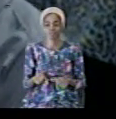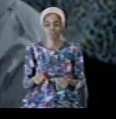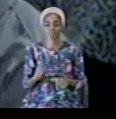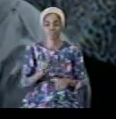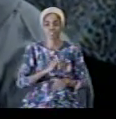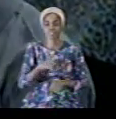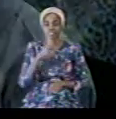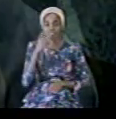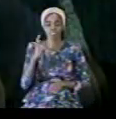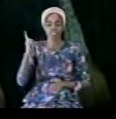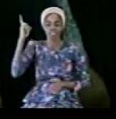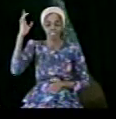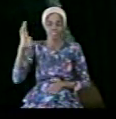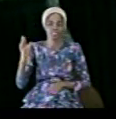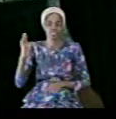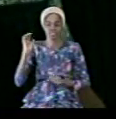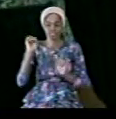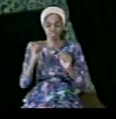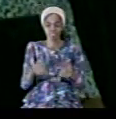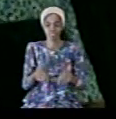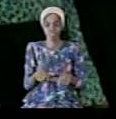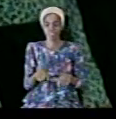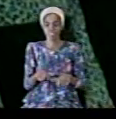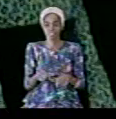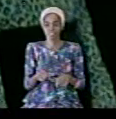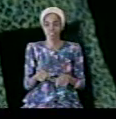I say God can.